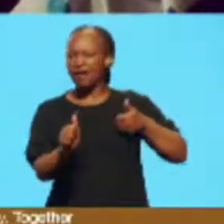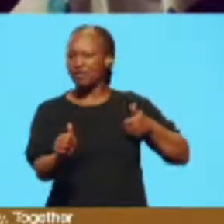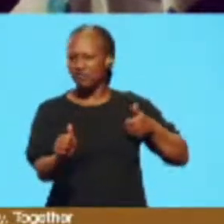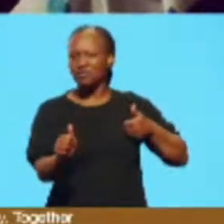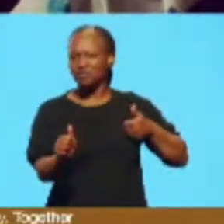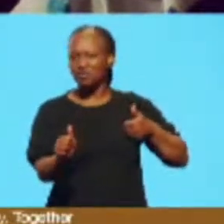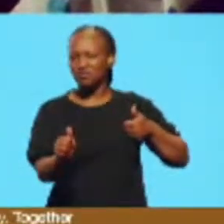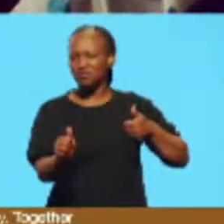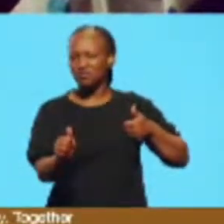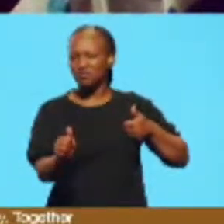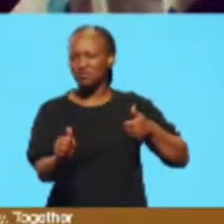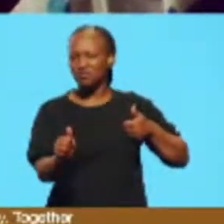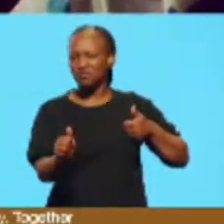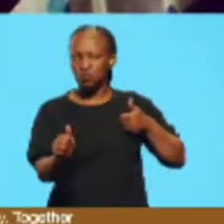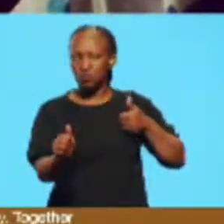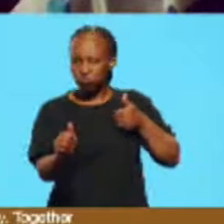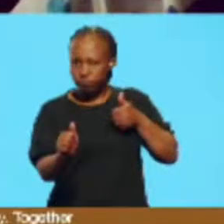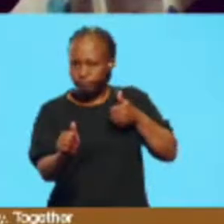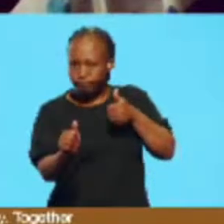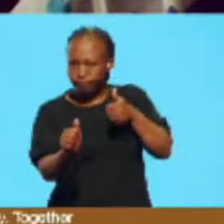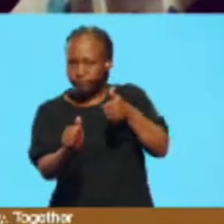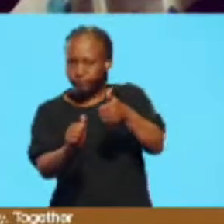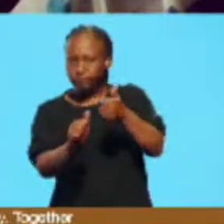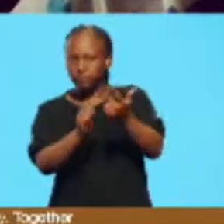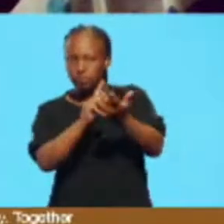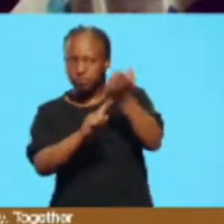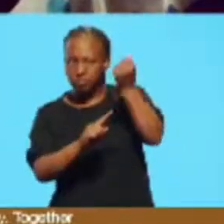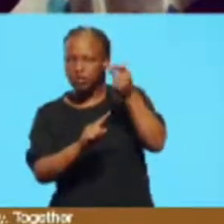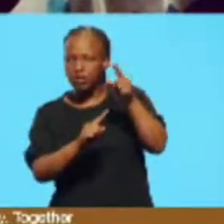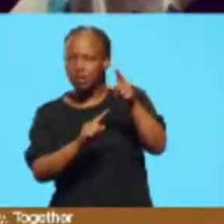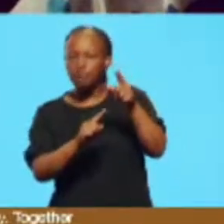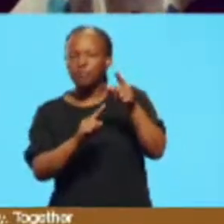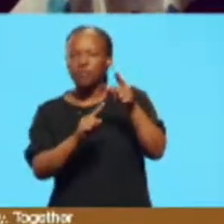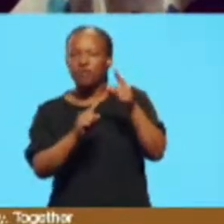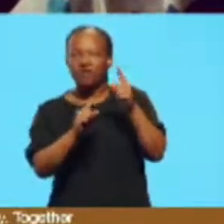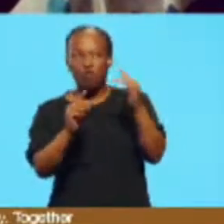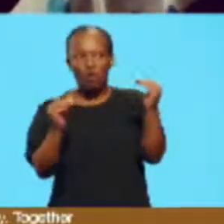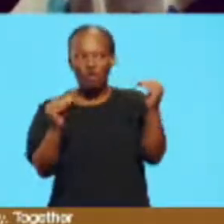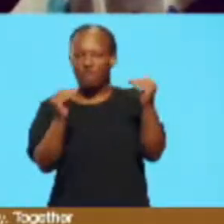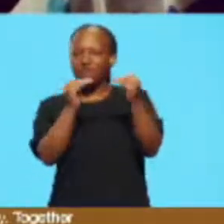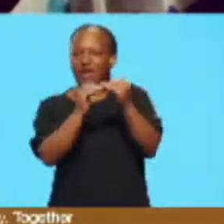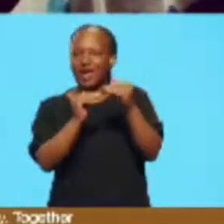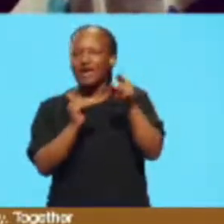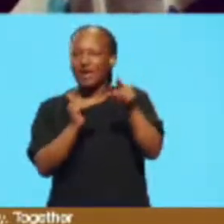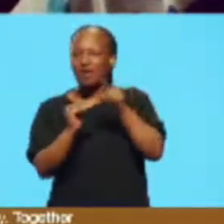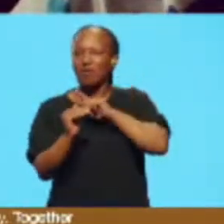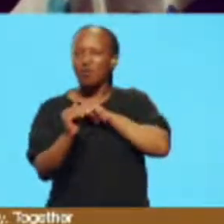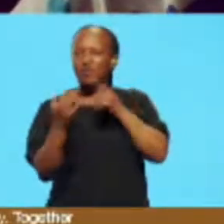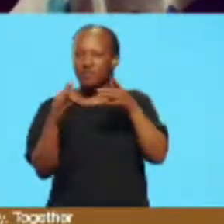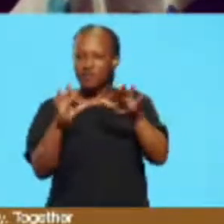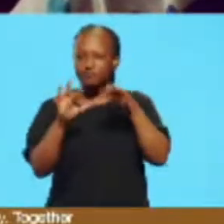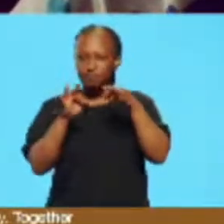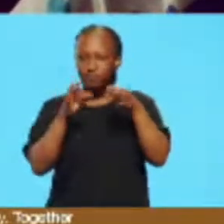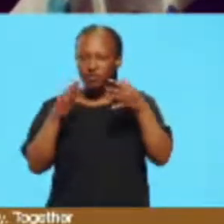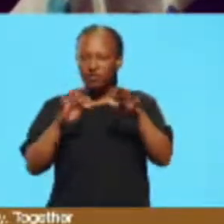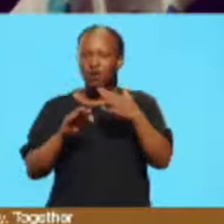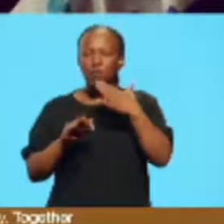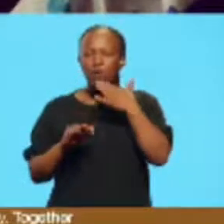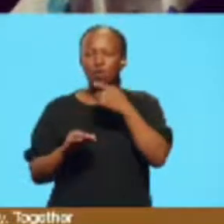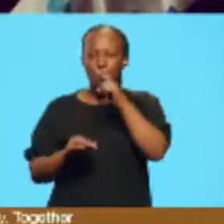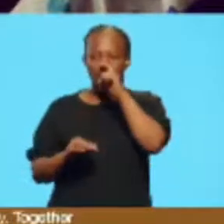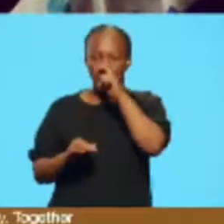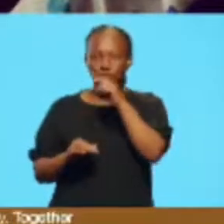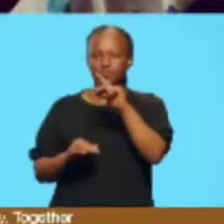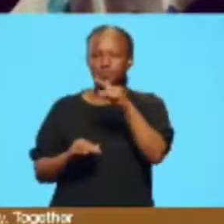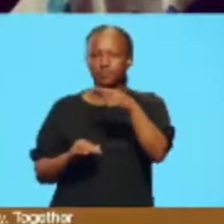of attaining, success and being, treated fairly, as described by Askhumuto there.